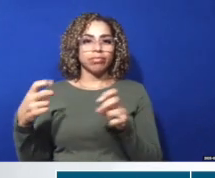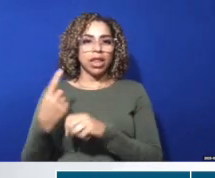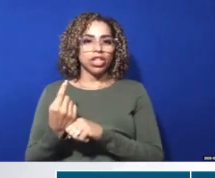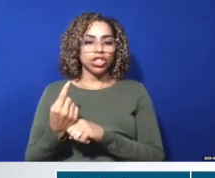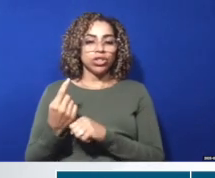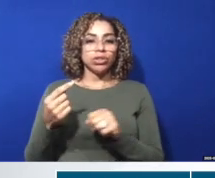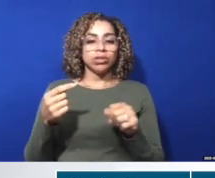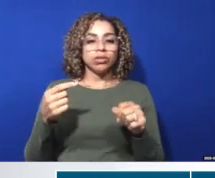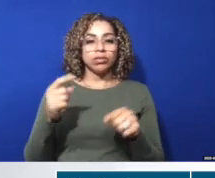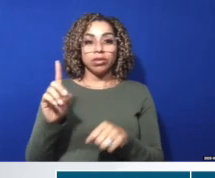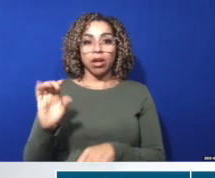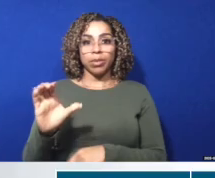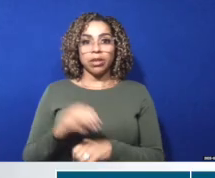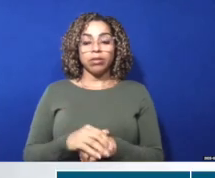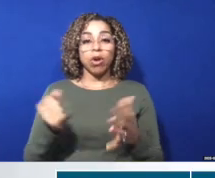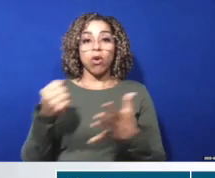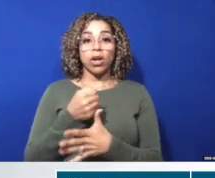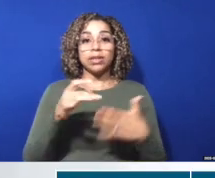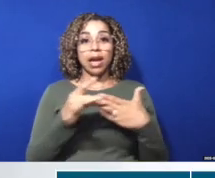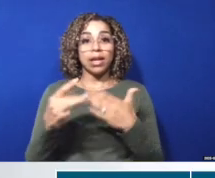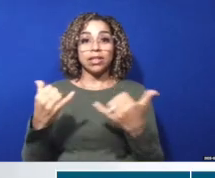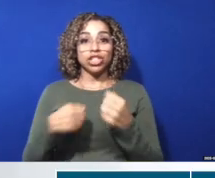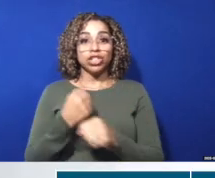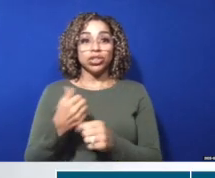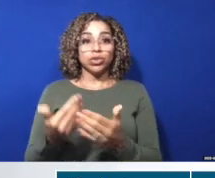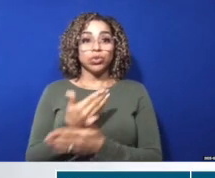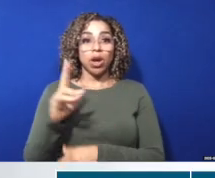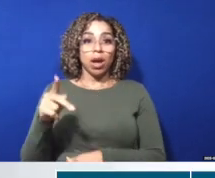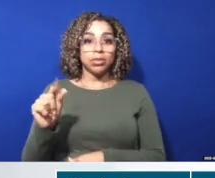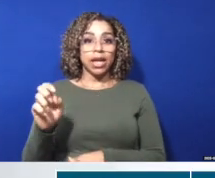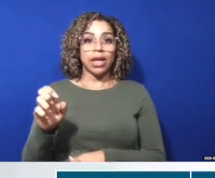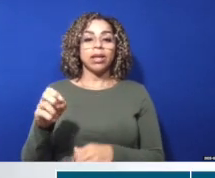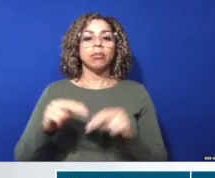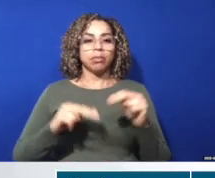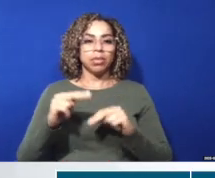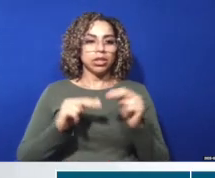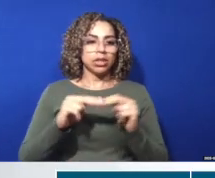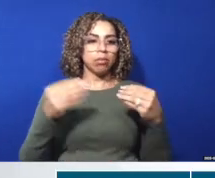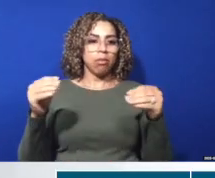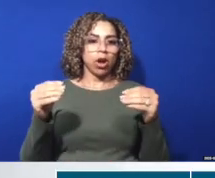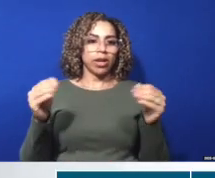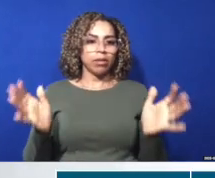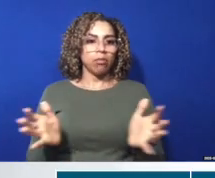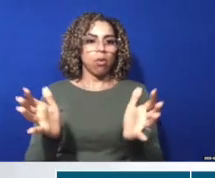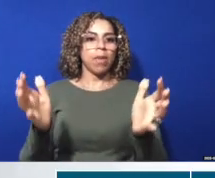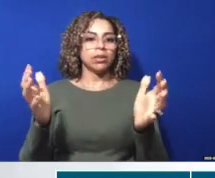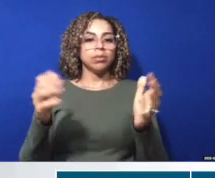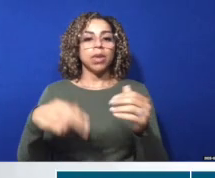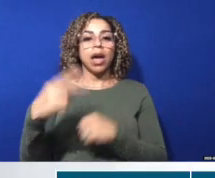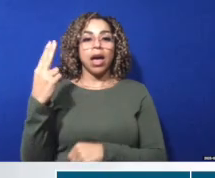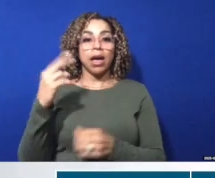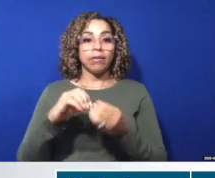priorities guiding this year's update include building market momentum with high volume deployments of zero emission medium and heavy duty